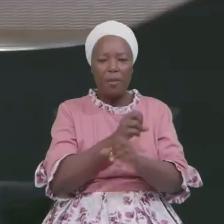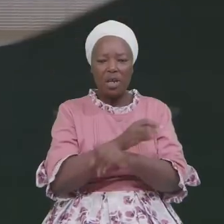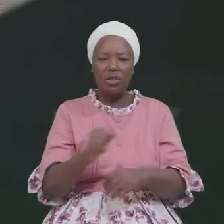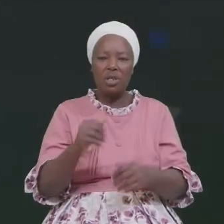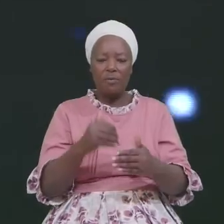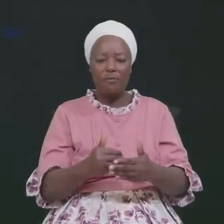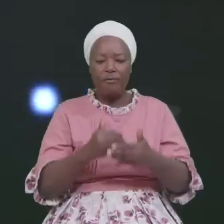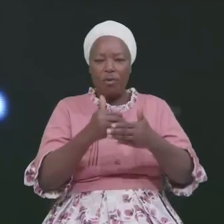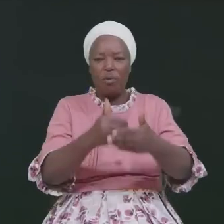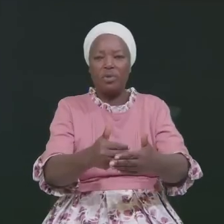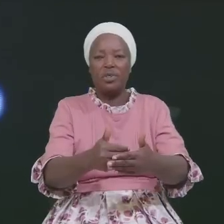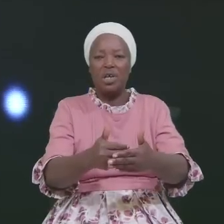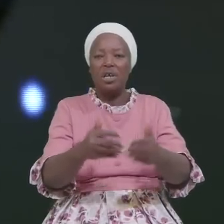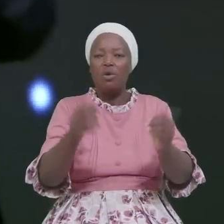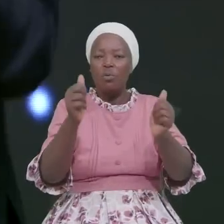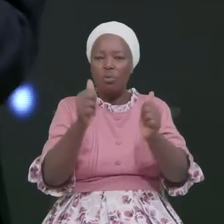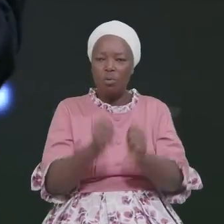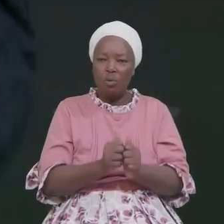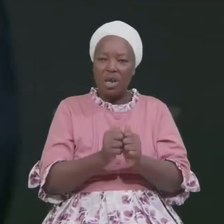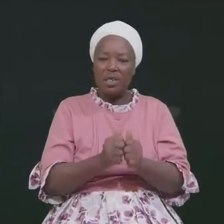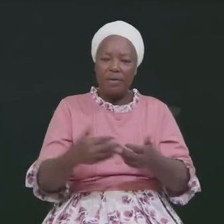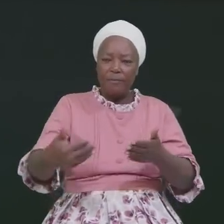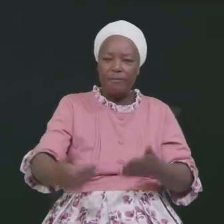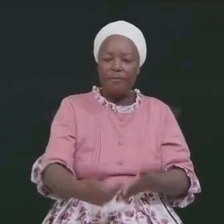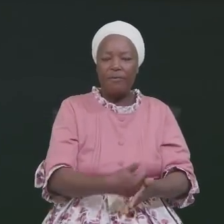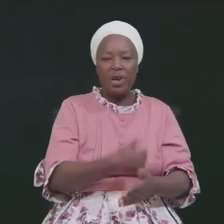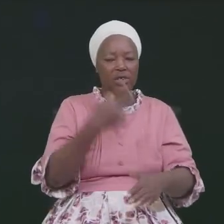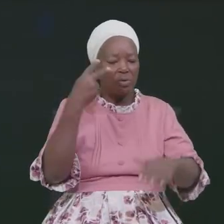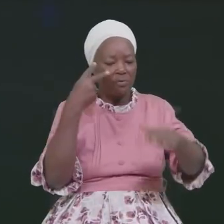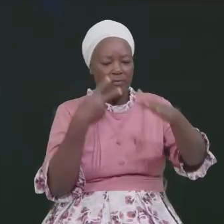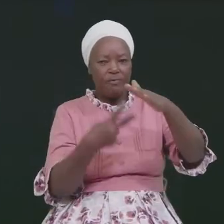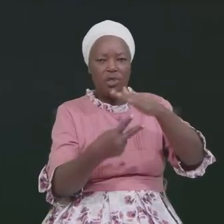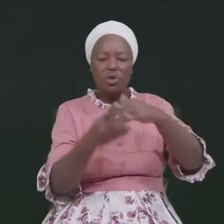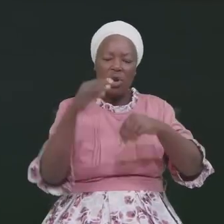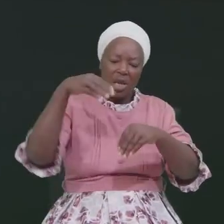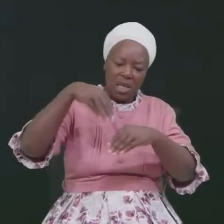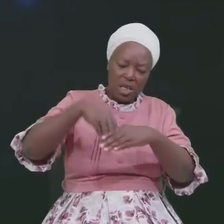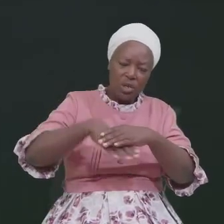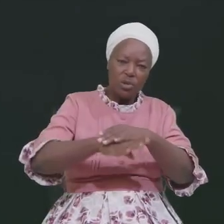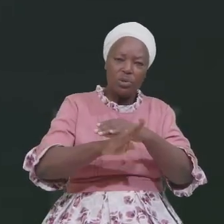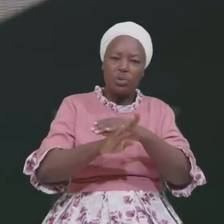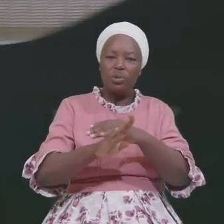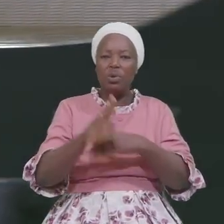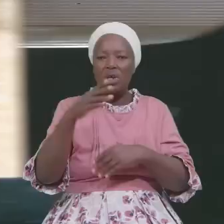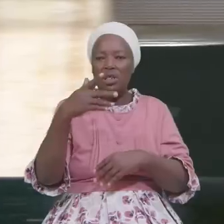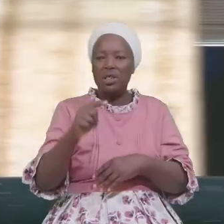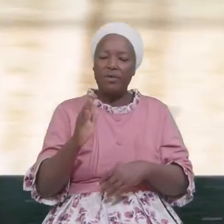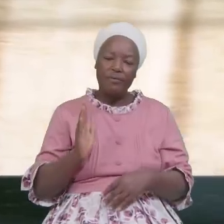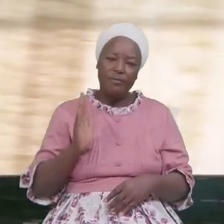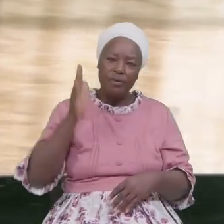forward with fresh vision into the